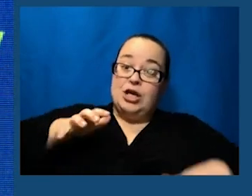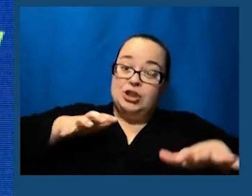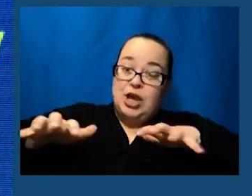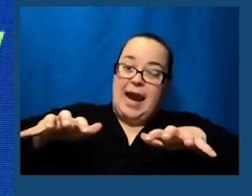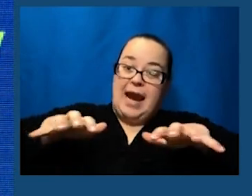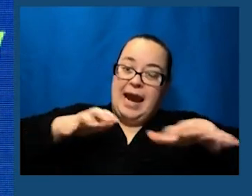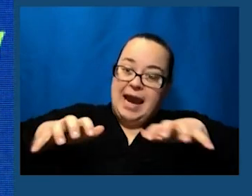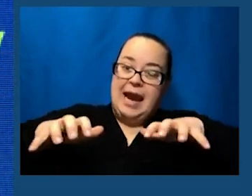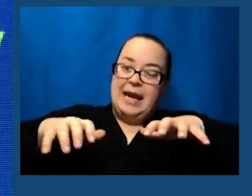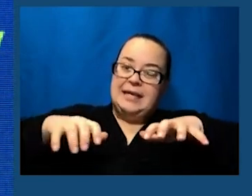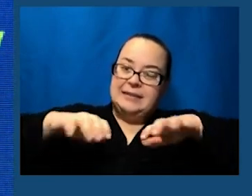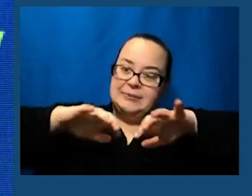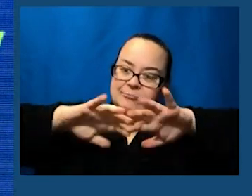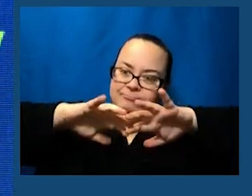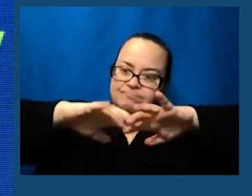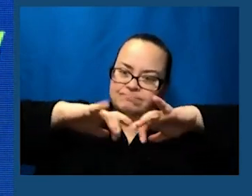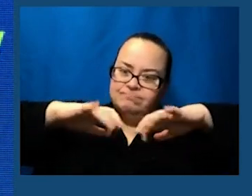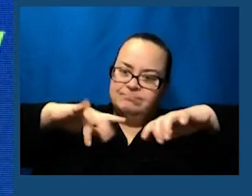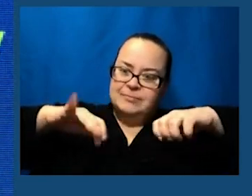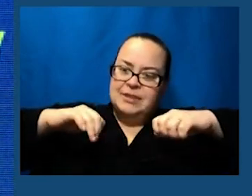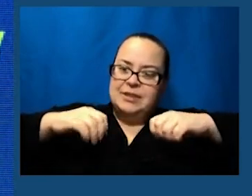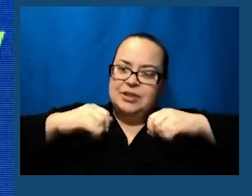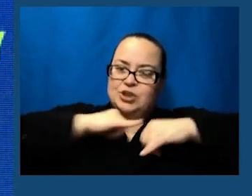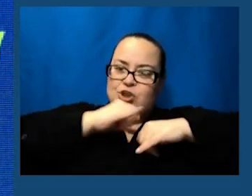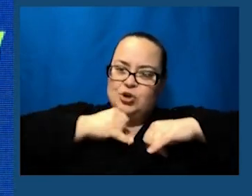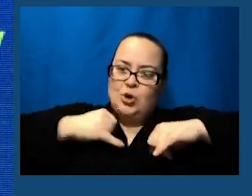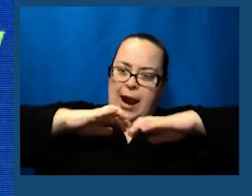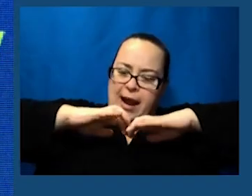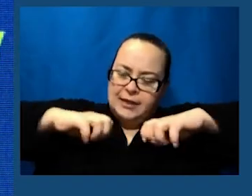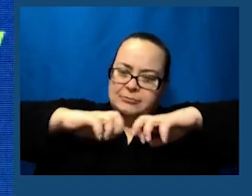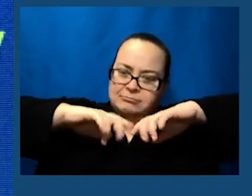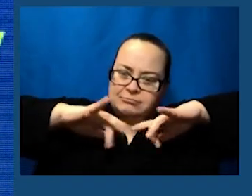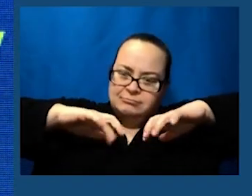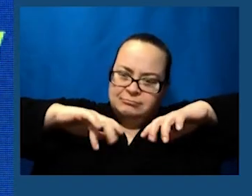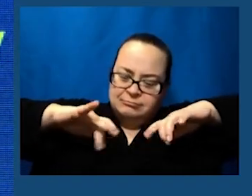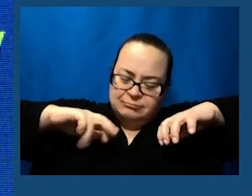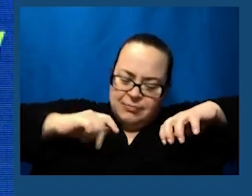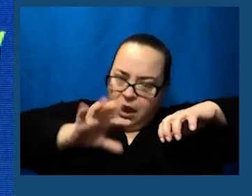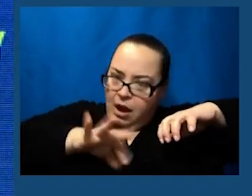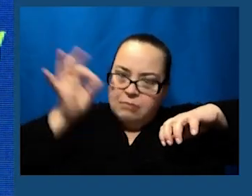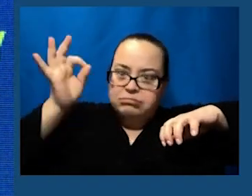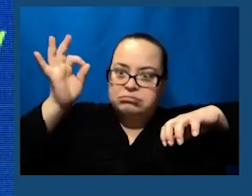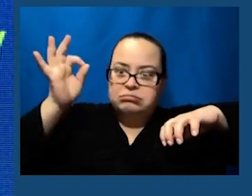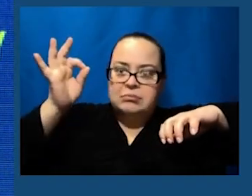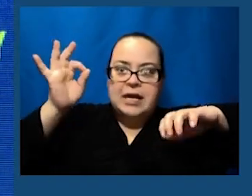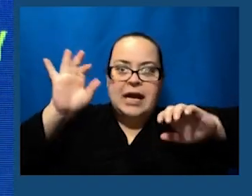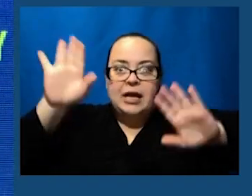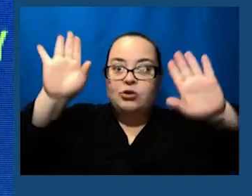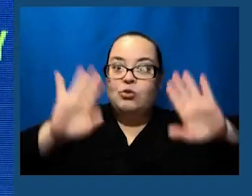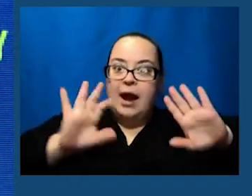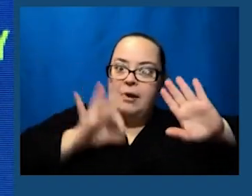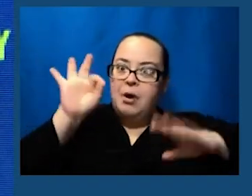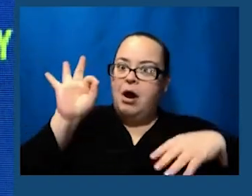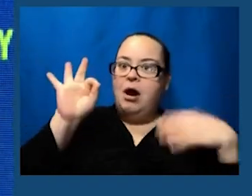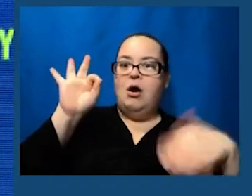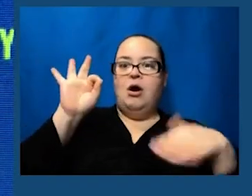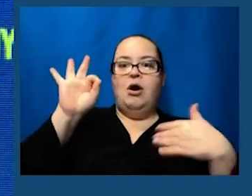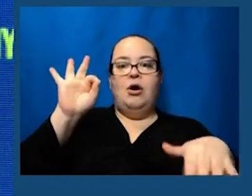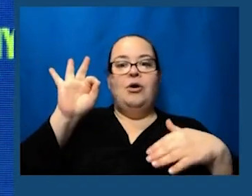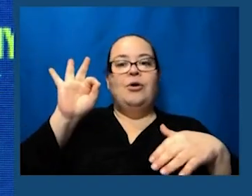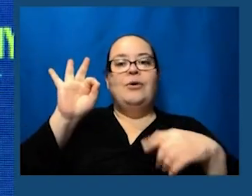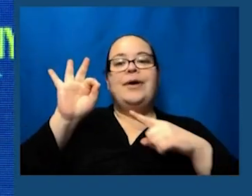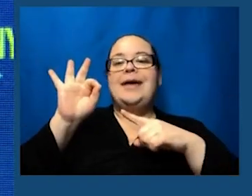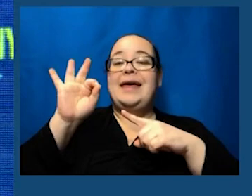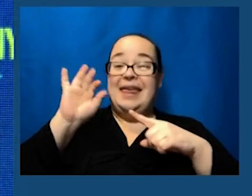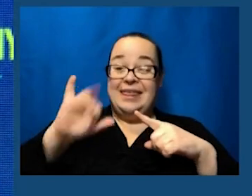of crack through the gravel and the rock, and all of a sudden you find this incredible treasure. And that's so fitting because I think about